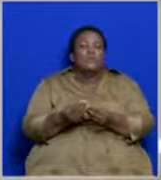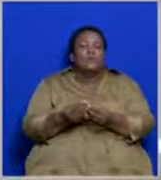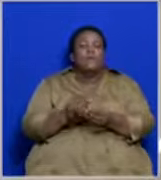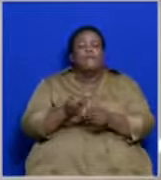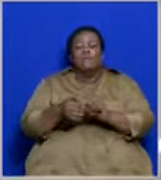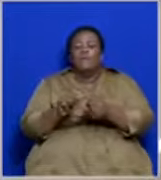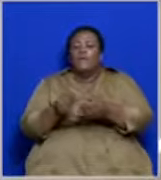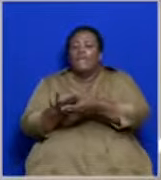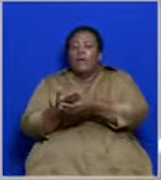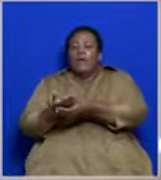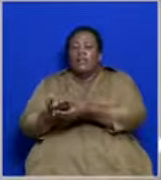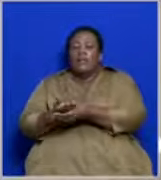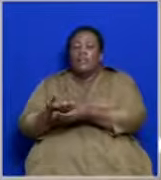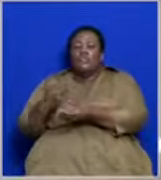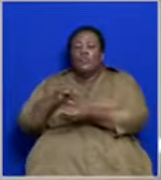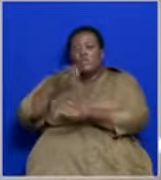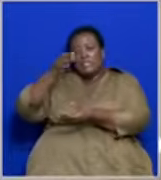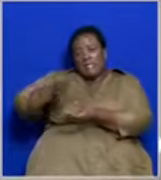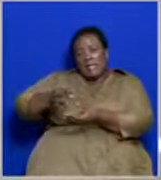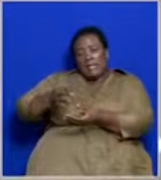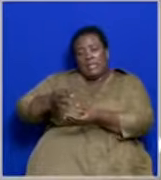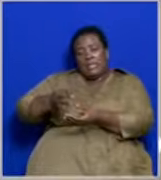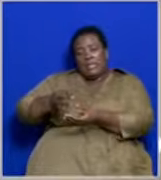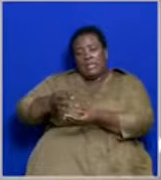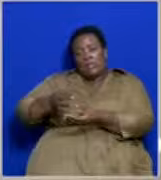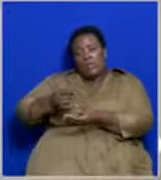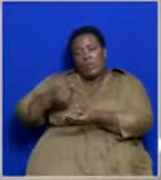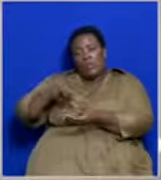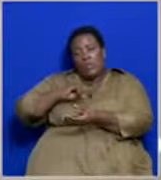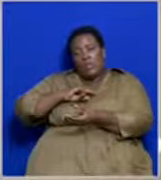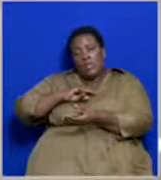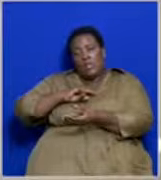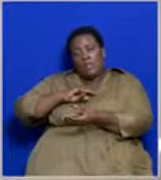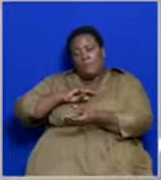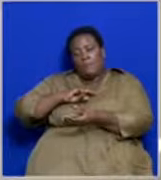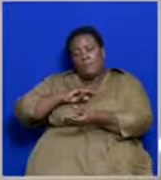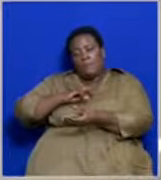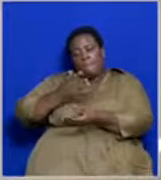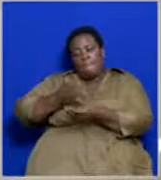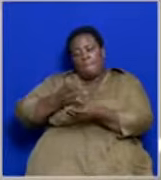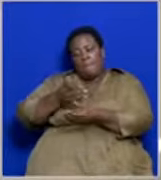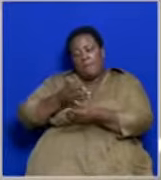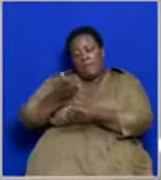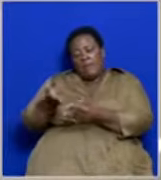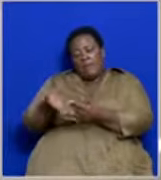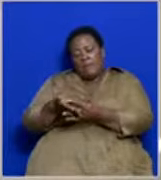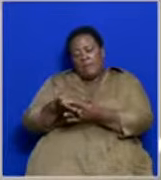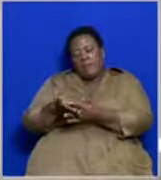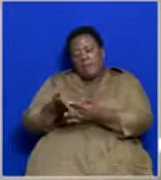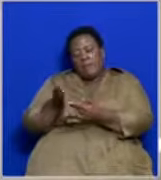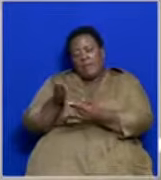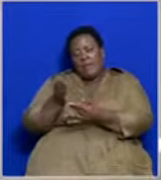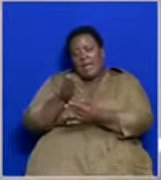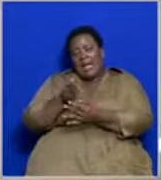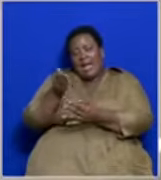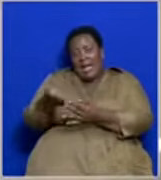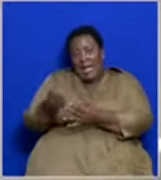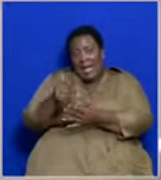decided that perhaps they best belong after 248,